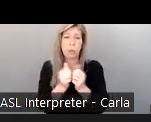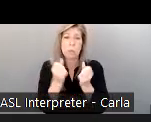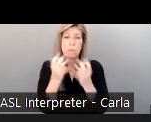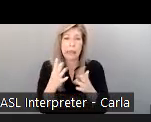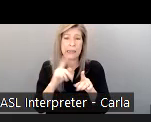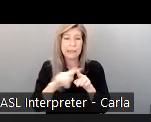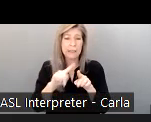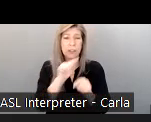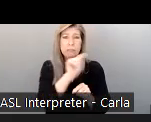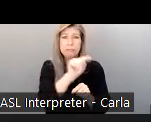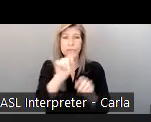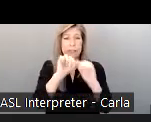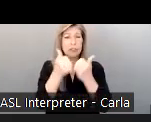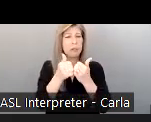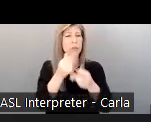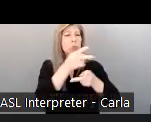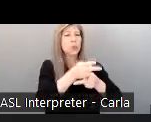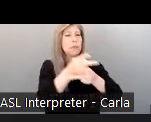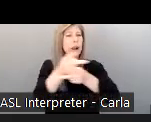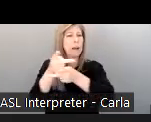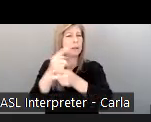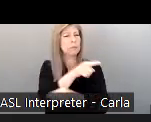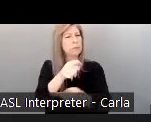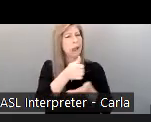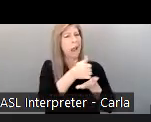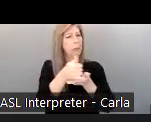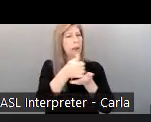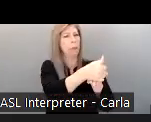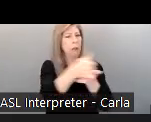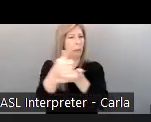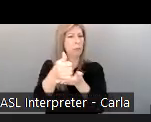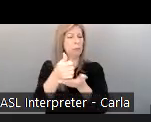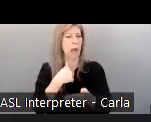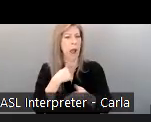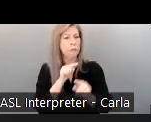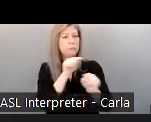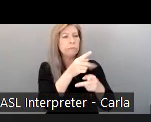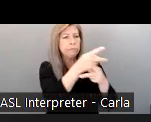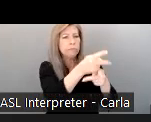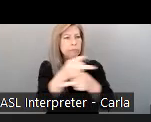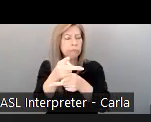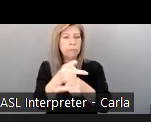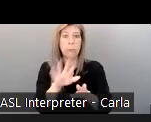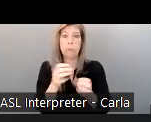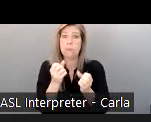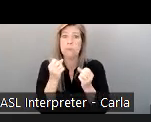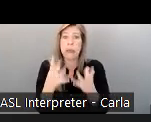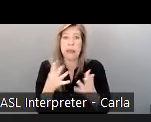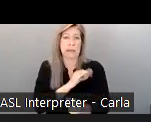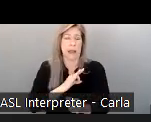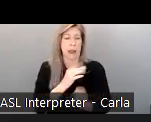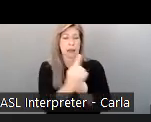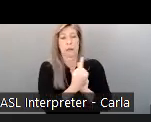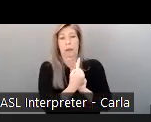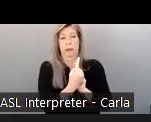many frontline staff come to me with that, with this shame that they are feeling stories when they